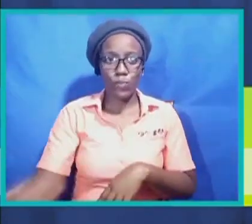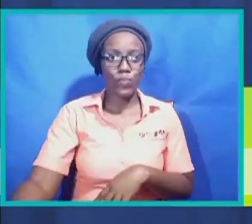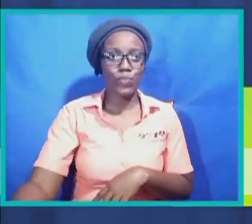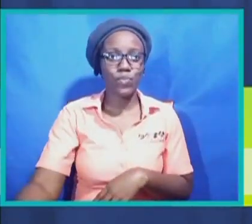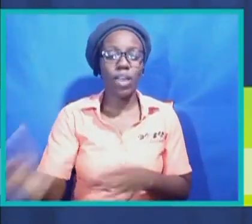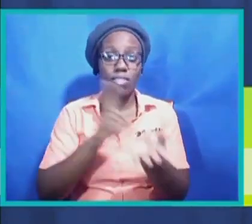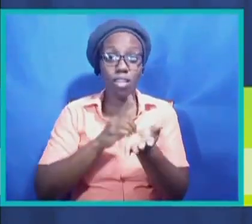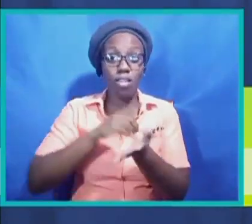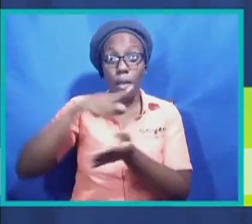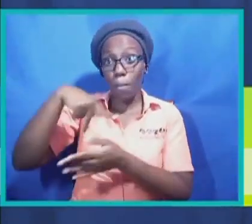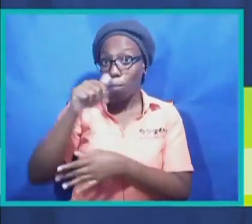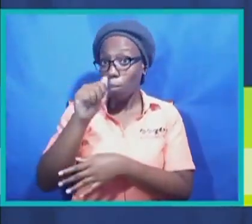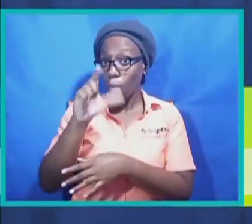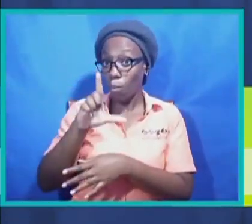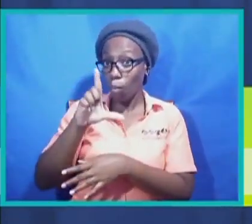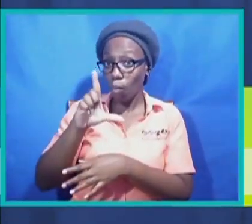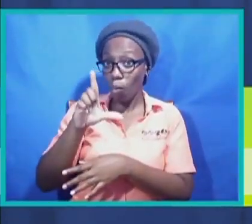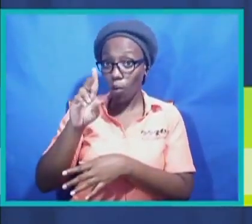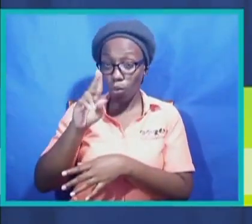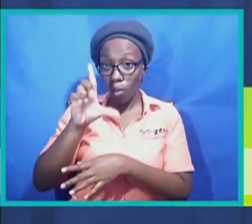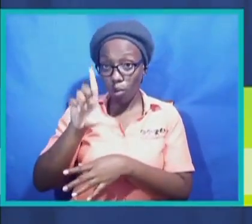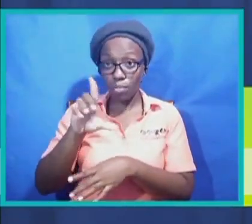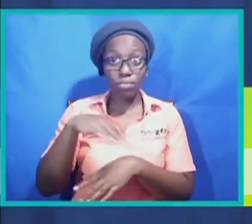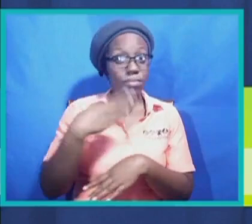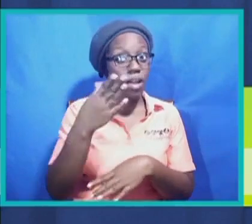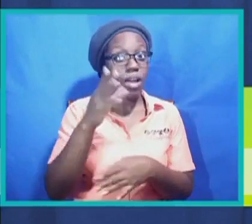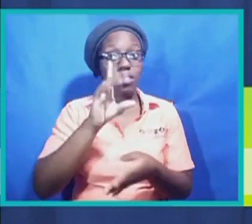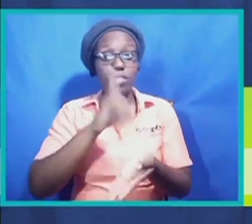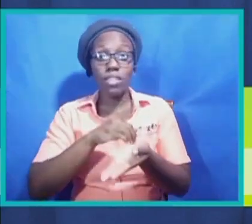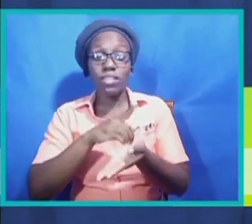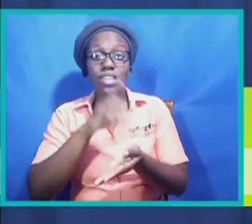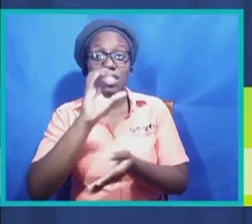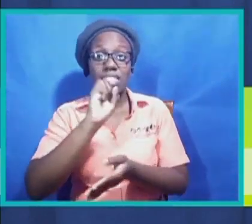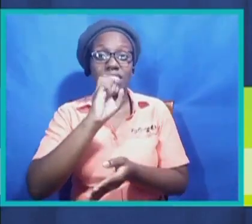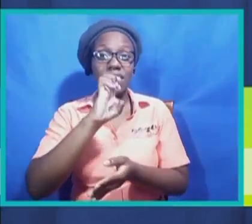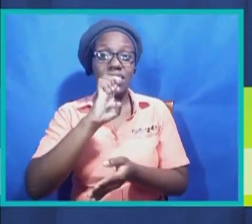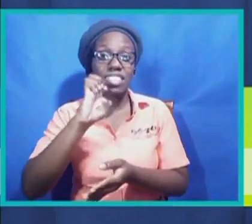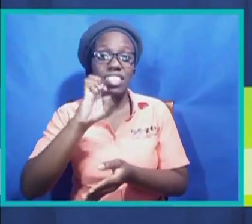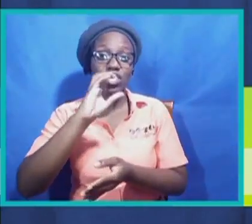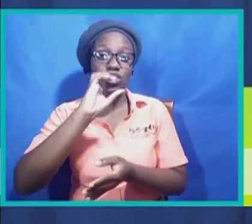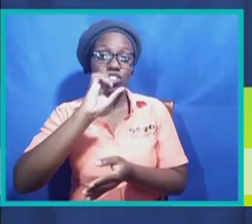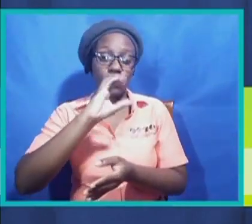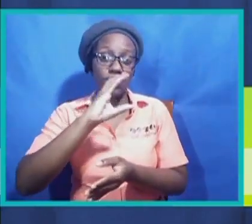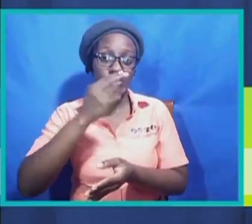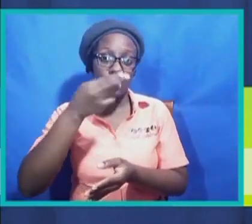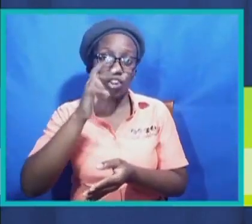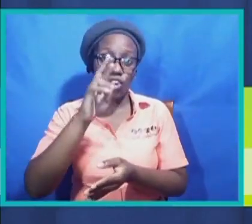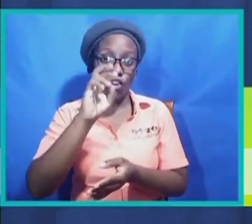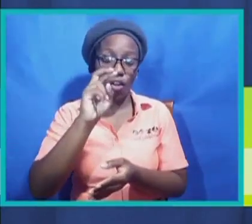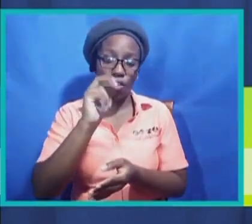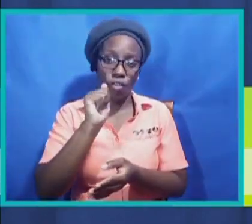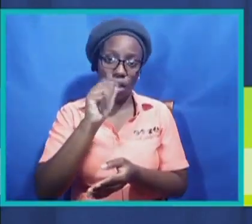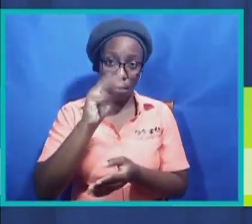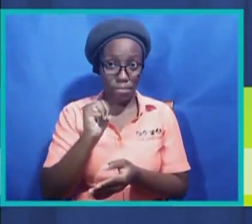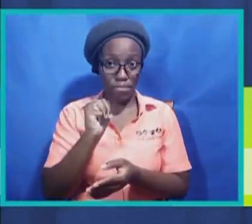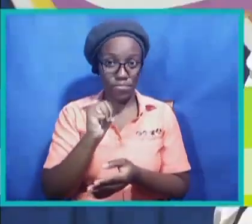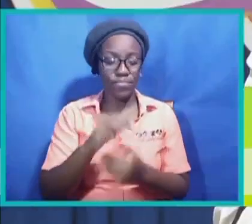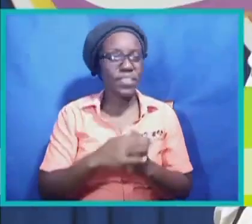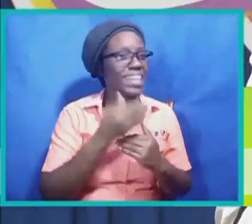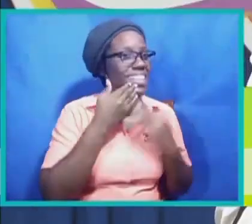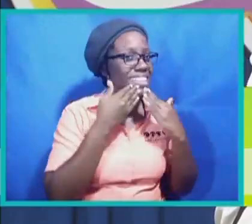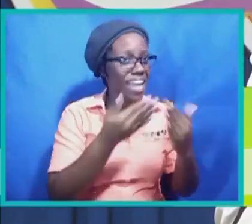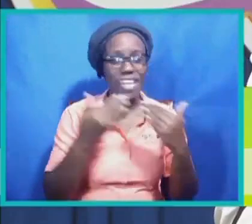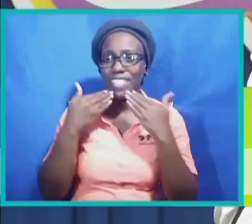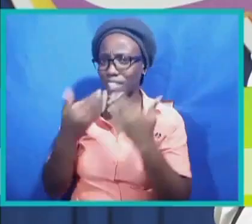Seecharan, we want to thank you so much for joining us to discuss curriculum reform. And I want to start off by asking Dr. Paul, what's the